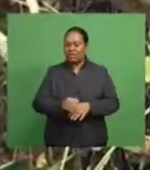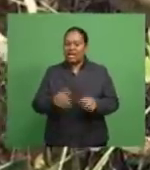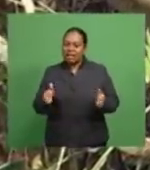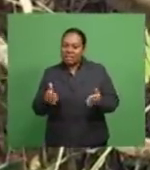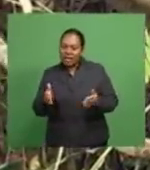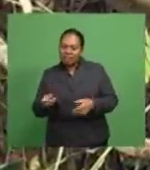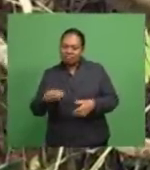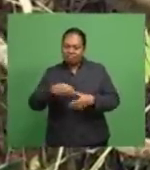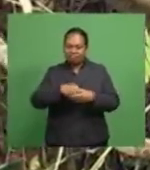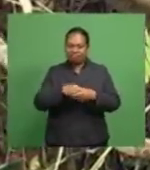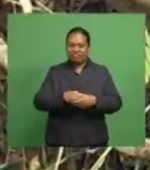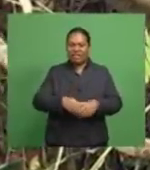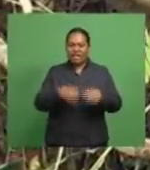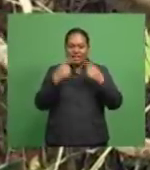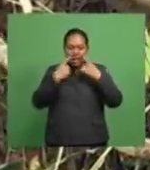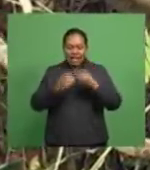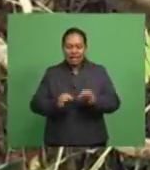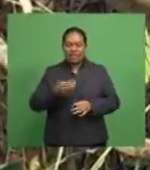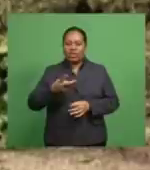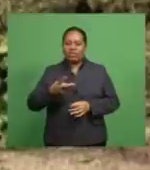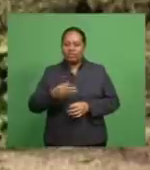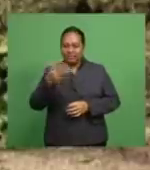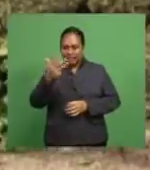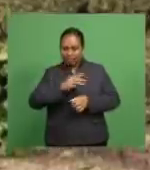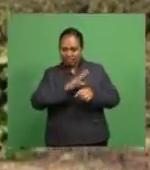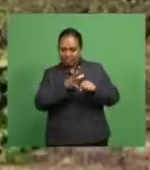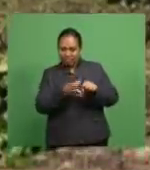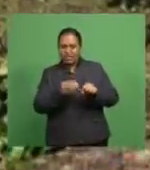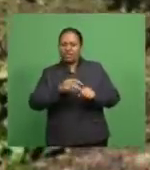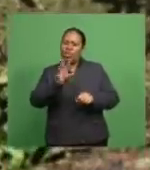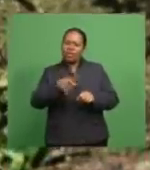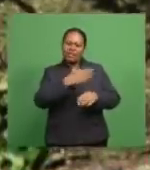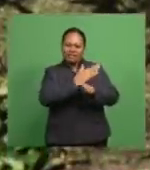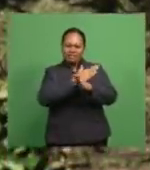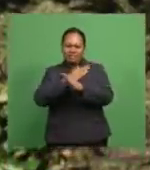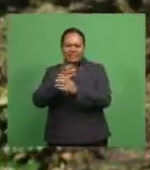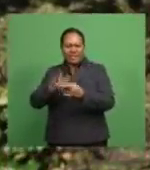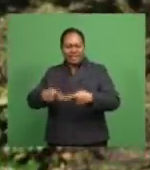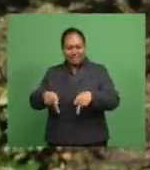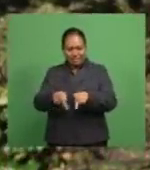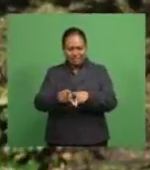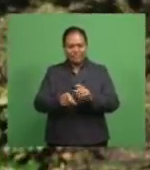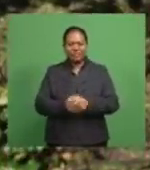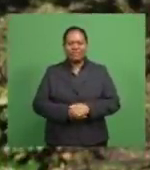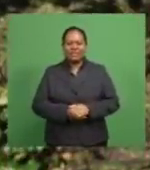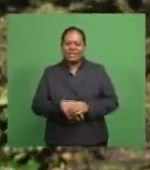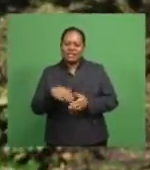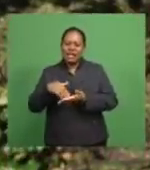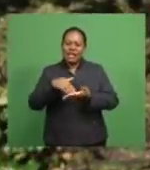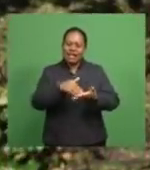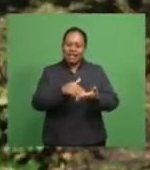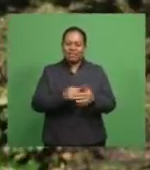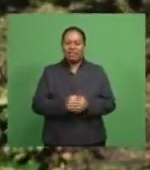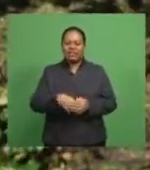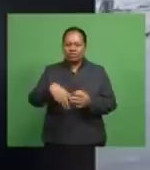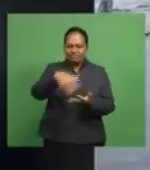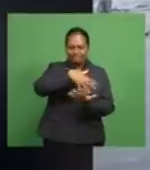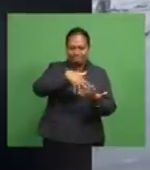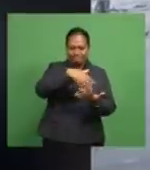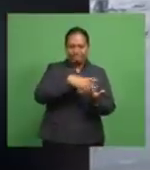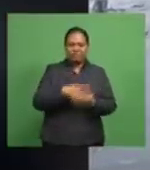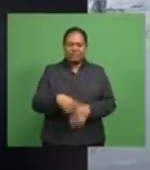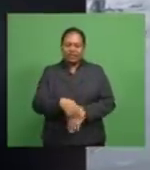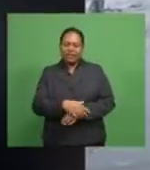of COVID-19 operations, manning various checkpoints in the lockdown areas and are also helping in post-cyclone relief